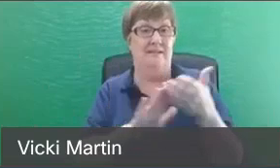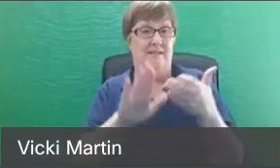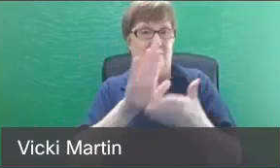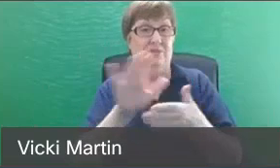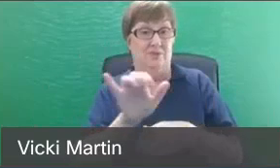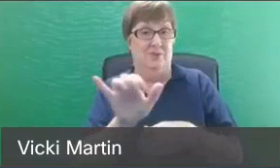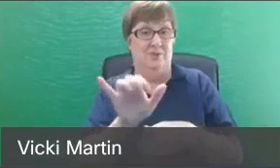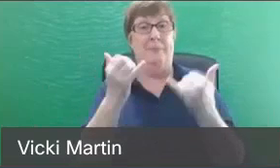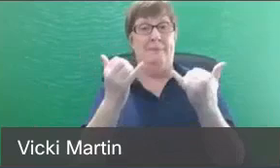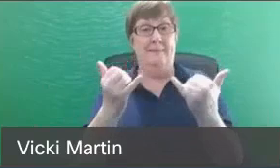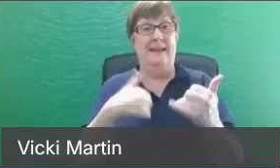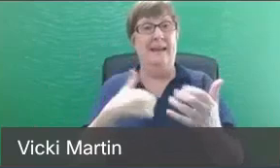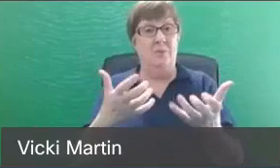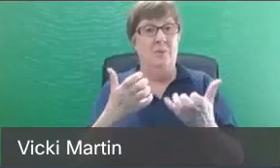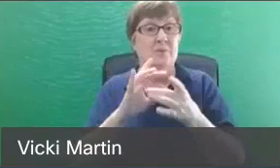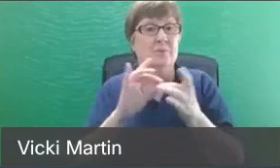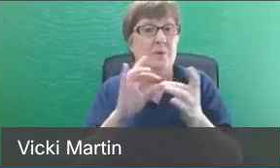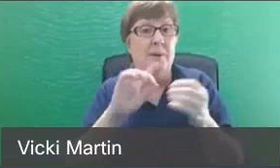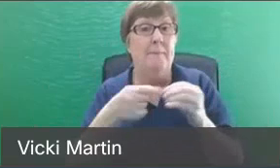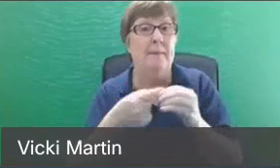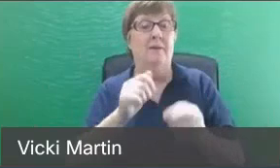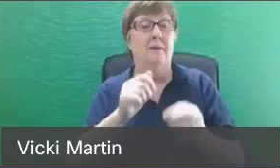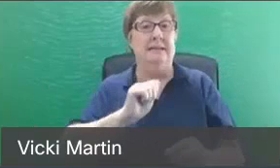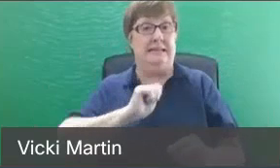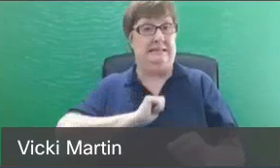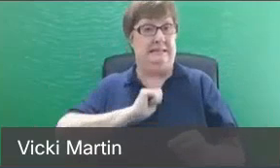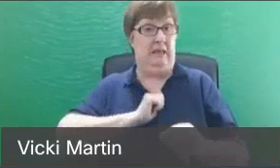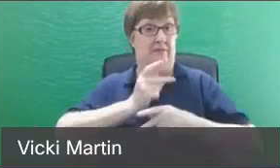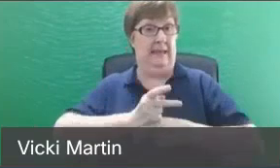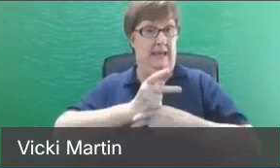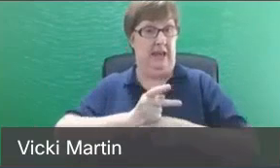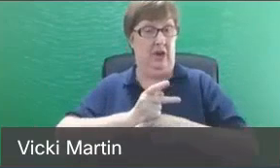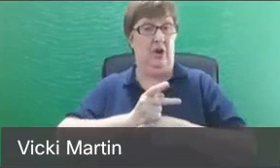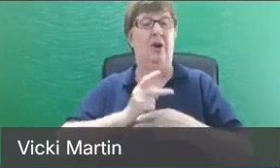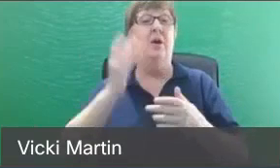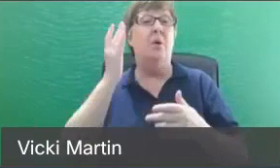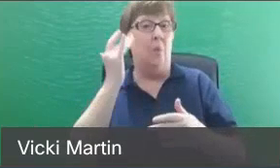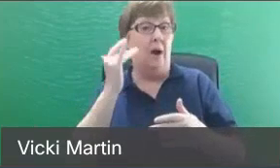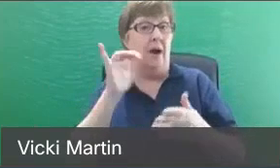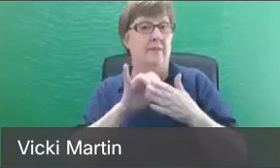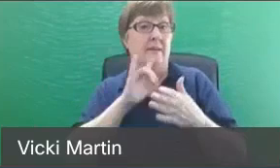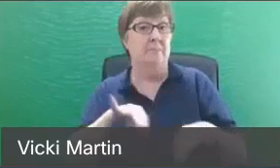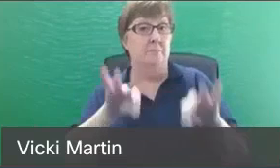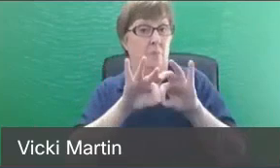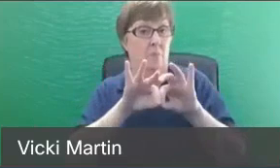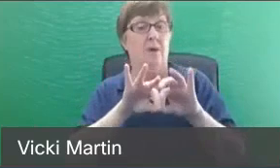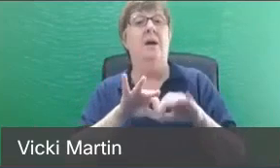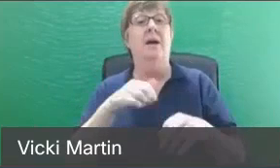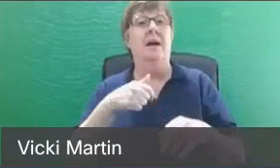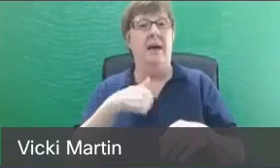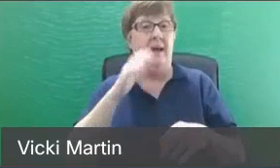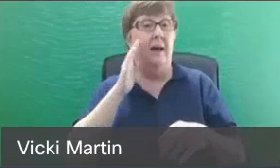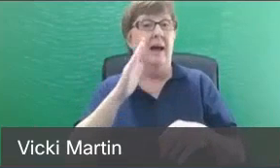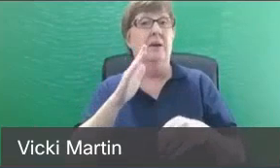about self-care and why we need to self-care. I'm also going to speak about a few reasons why you